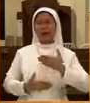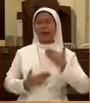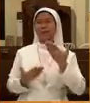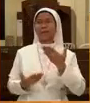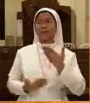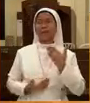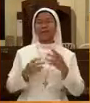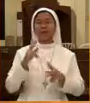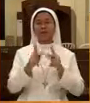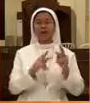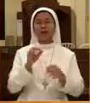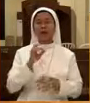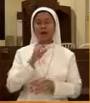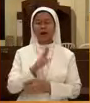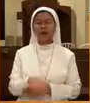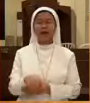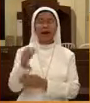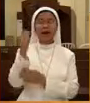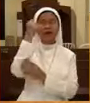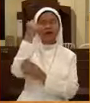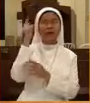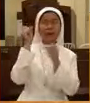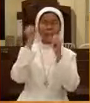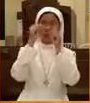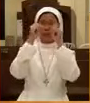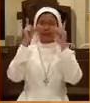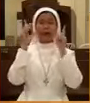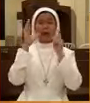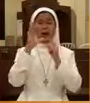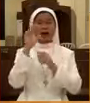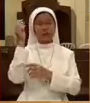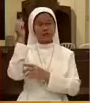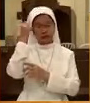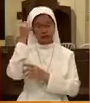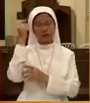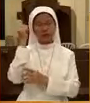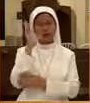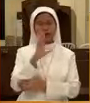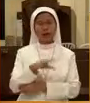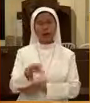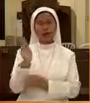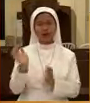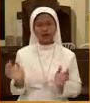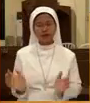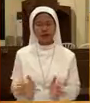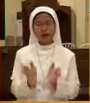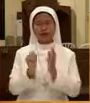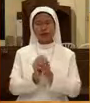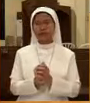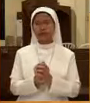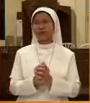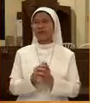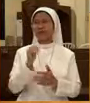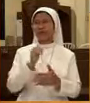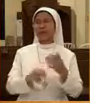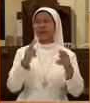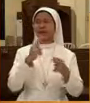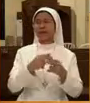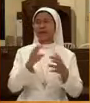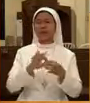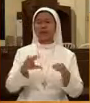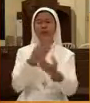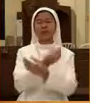are awakened, and so many are encouraged and challenged, no? Sa ngalan po ng Office